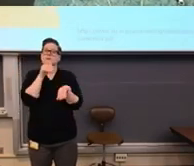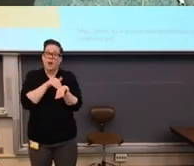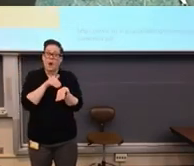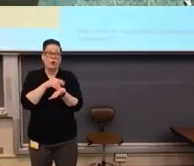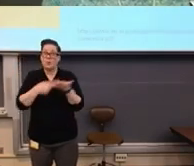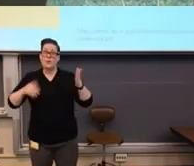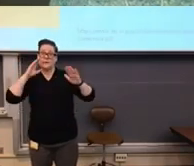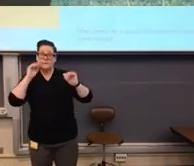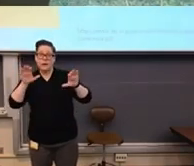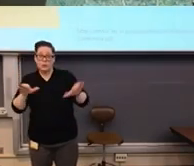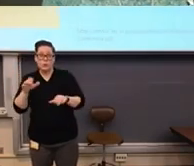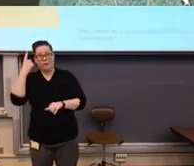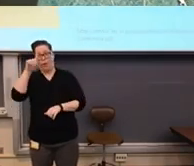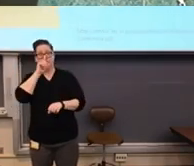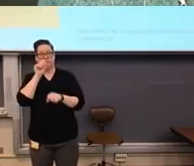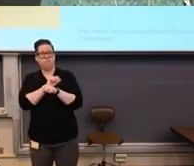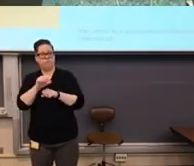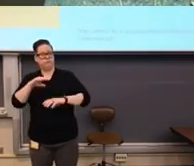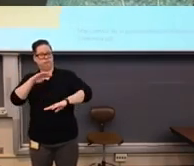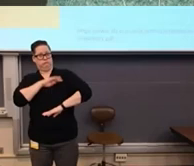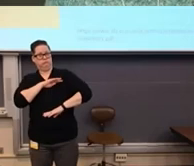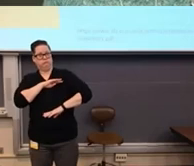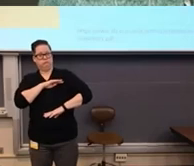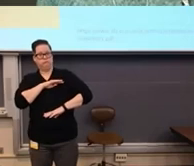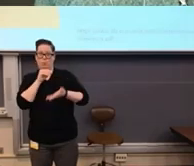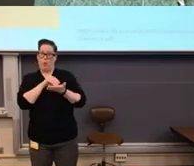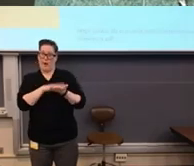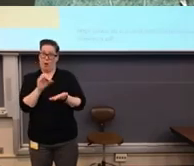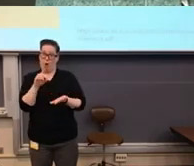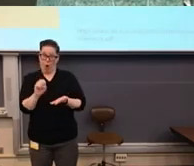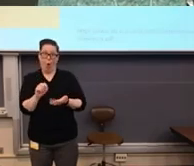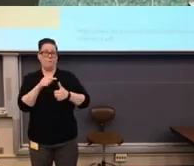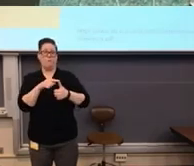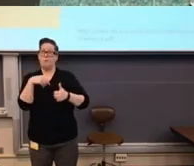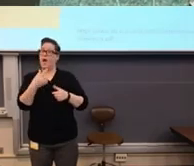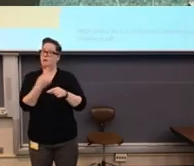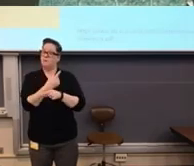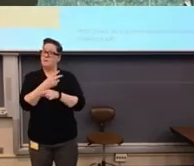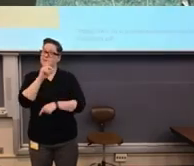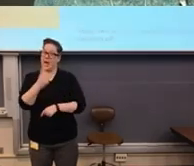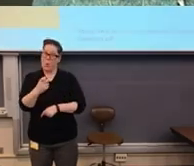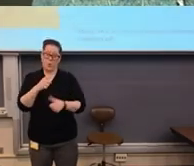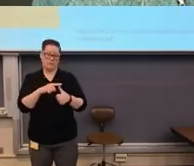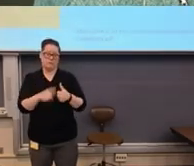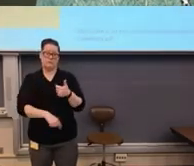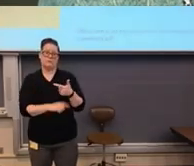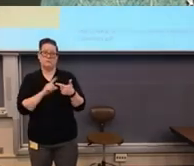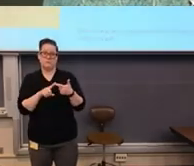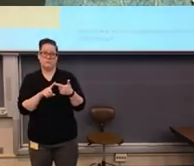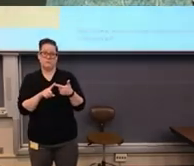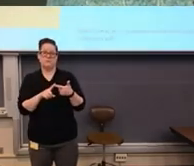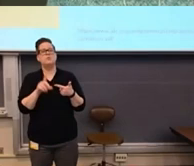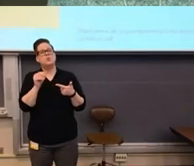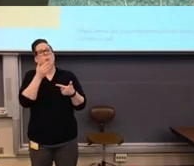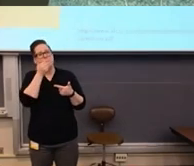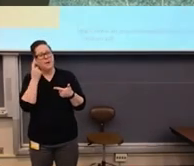do in order to reach the threshold for that billing code is to provide an accurate diagnosis, to do their